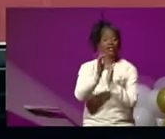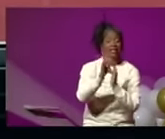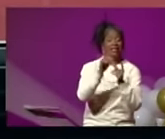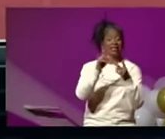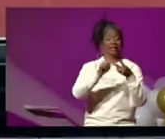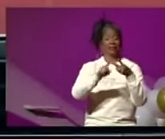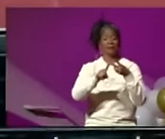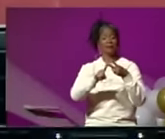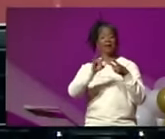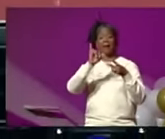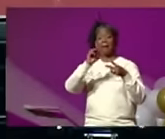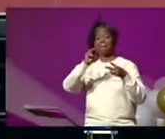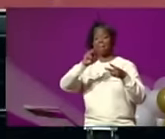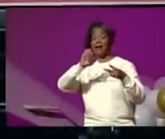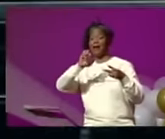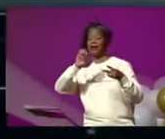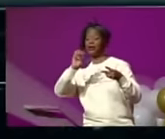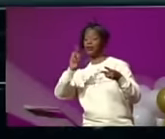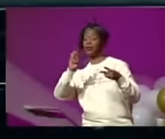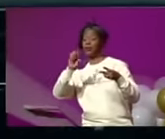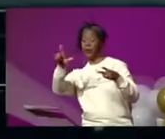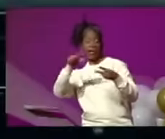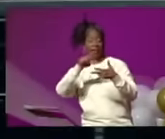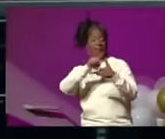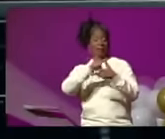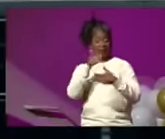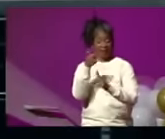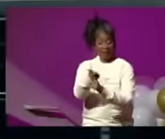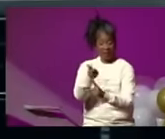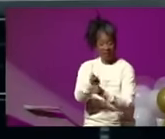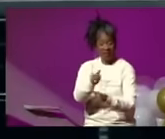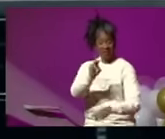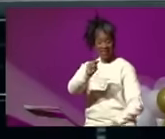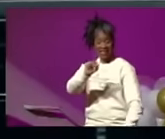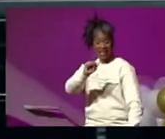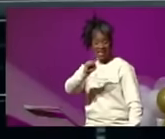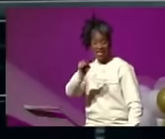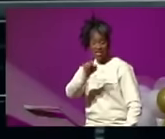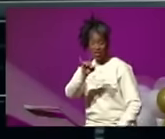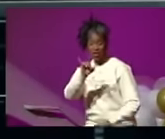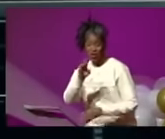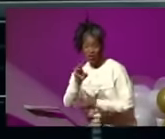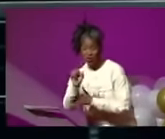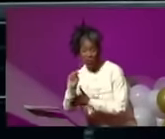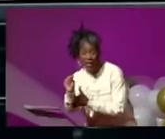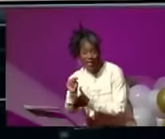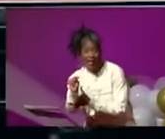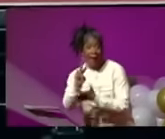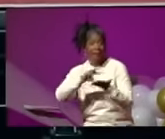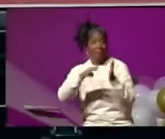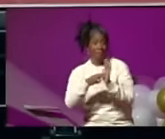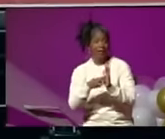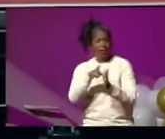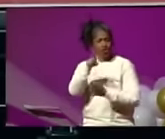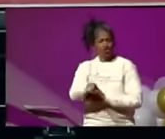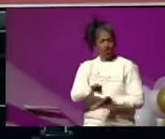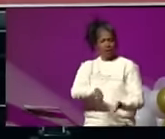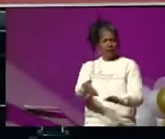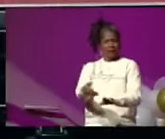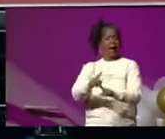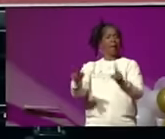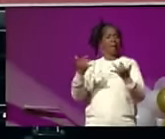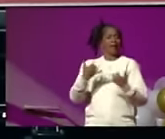Nazarene because that Nazarene comes out of what should have been dead to give us brand new